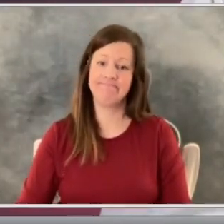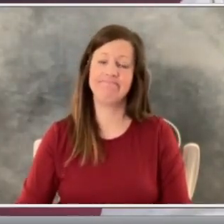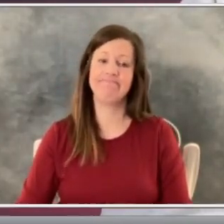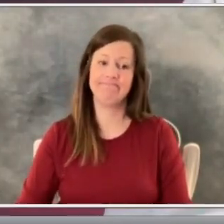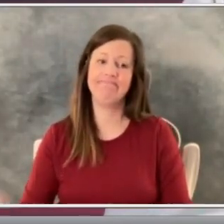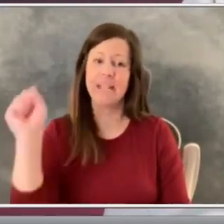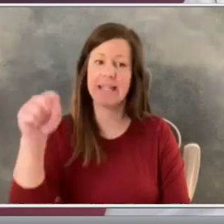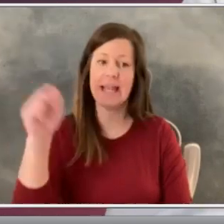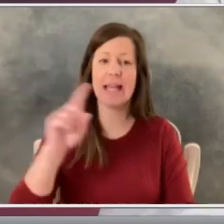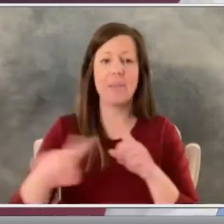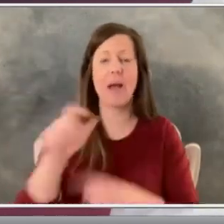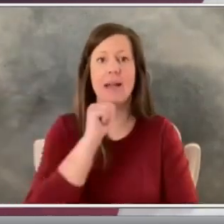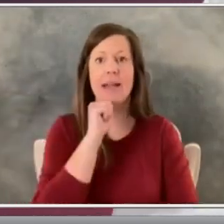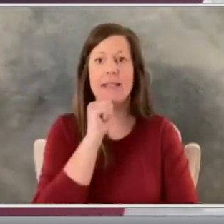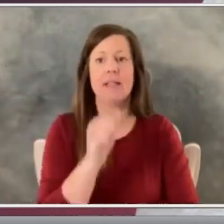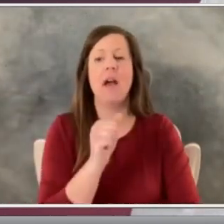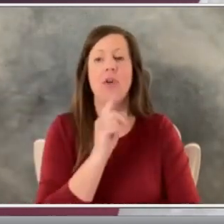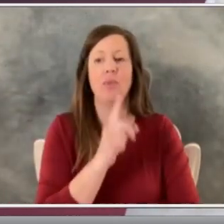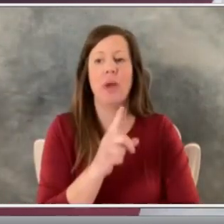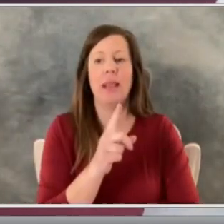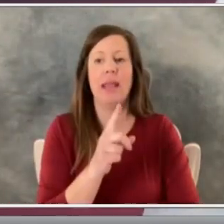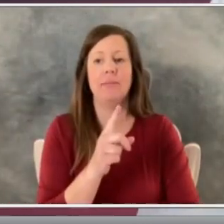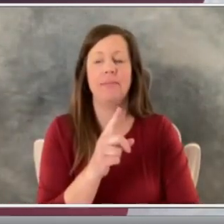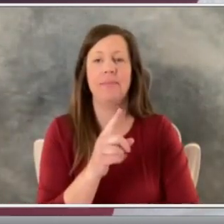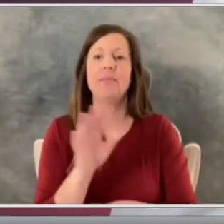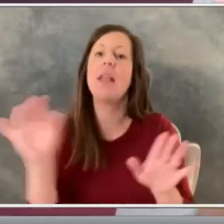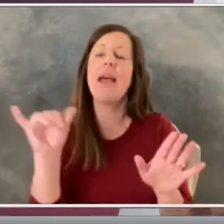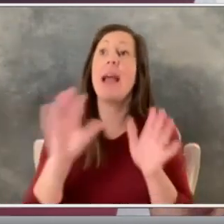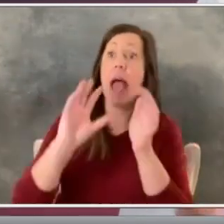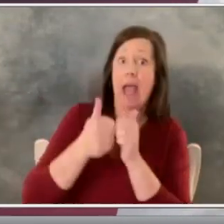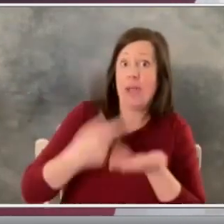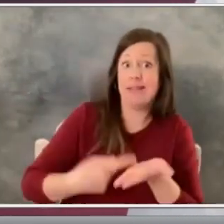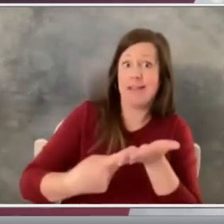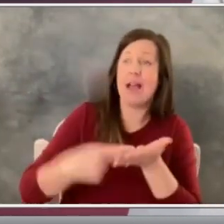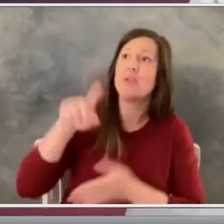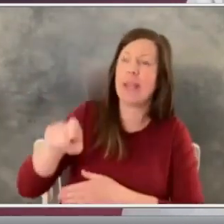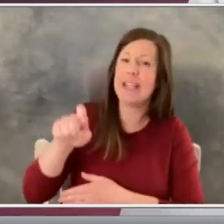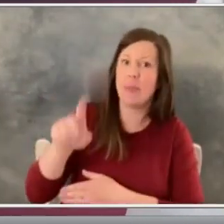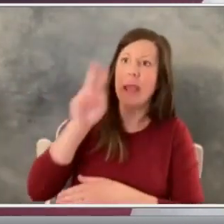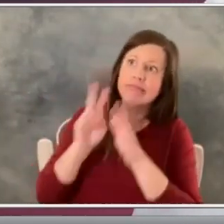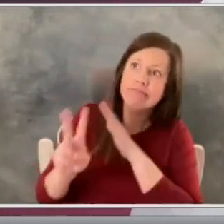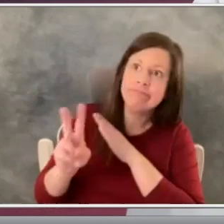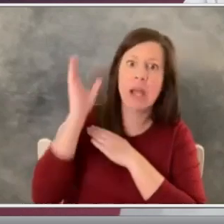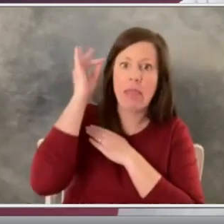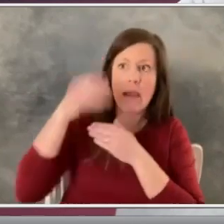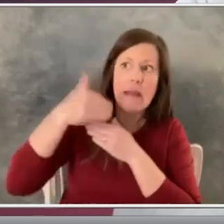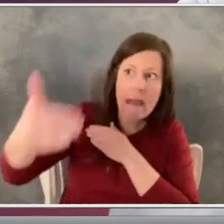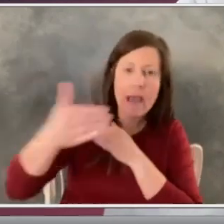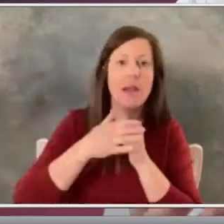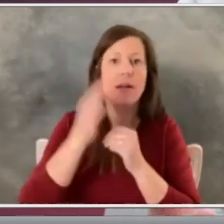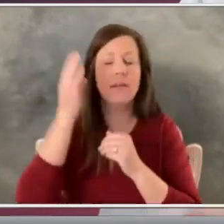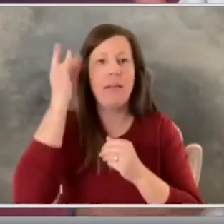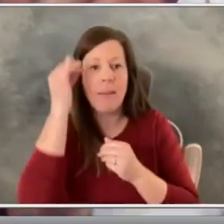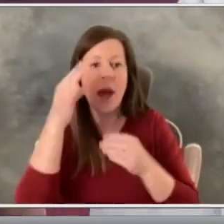but I think it's important. The way we talk about it is we say we need to be thinking ahead. We need to be thinking about, options, and it might